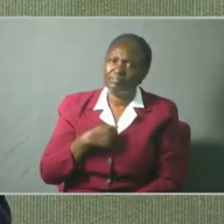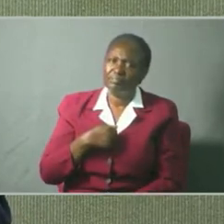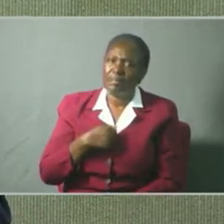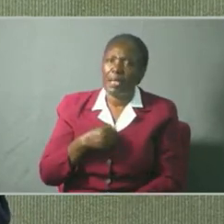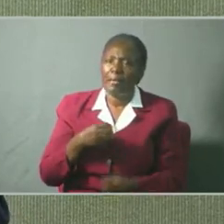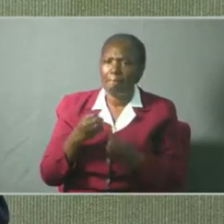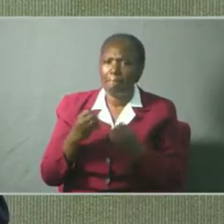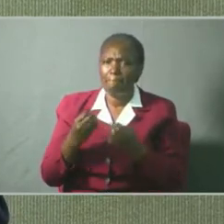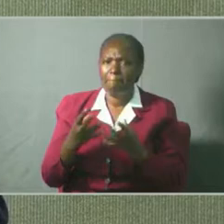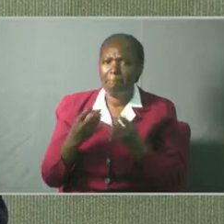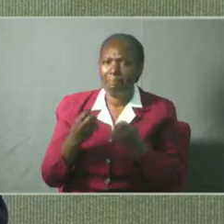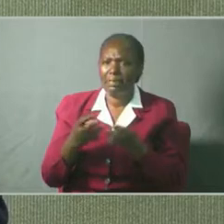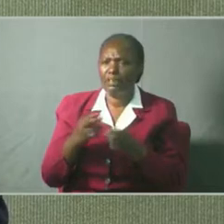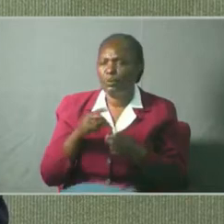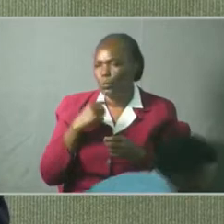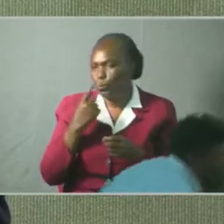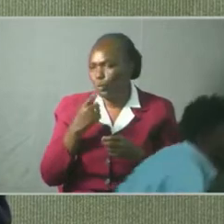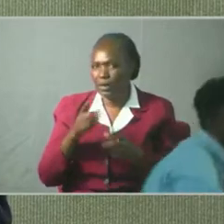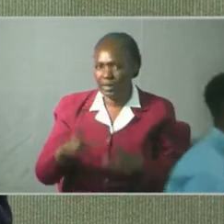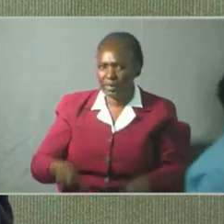most of us who are living,